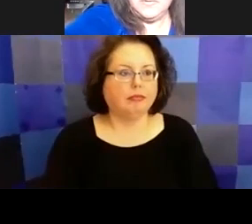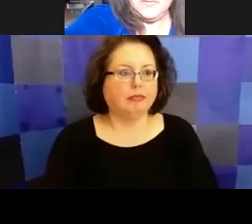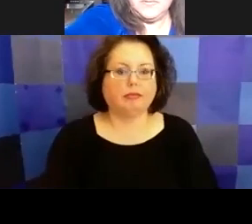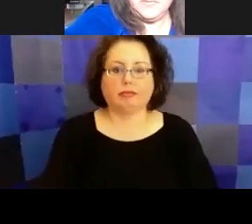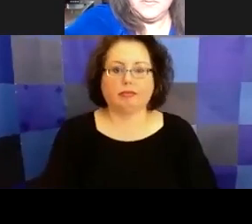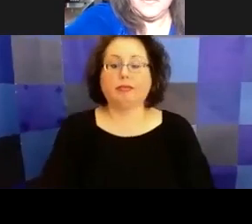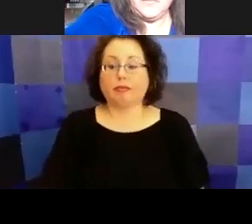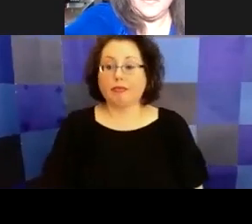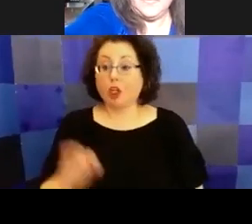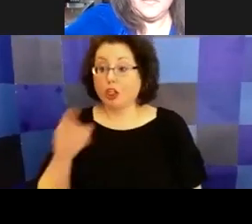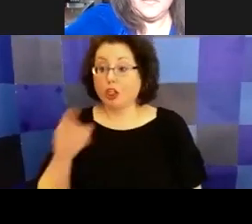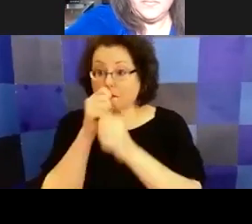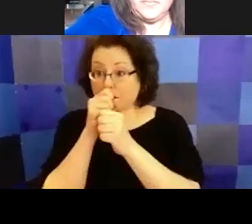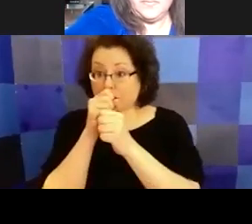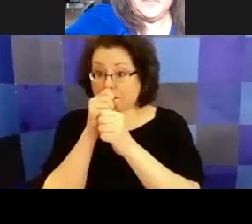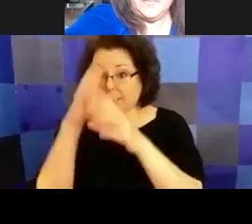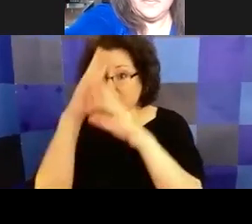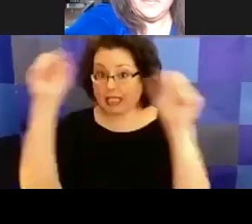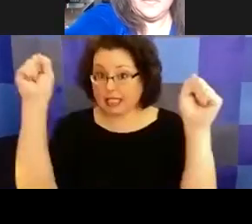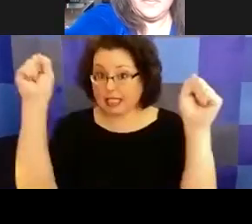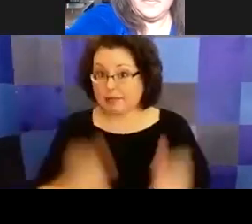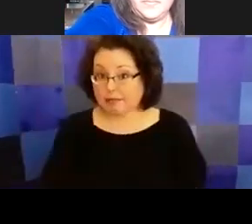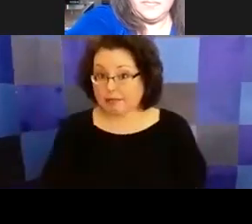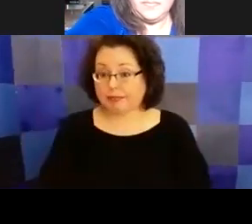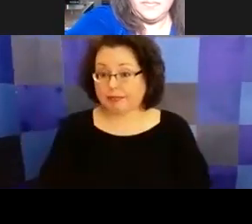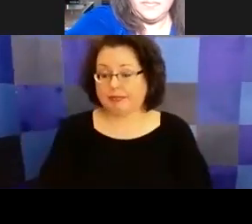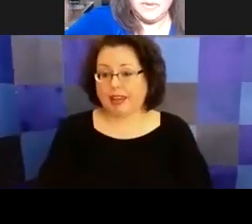You're muted, Madam President.